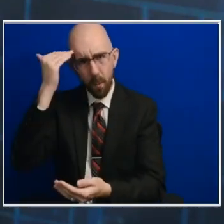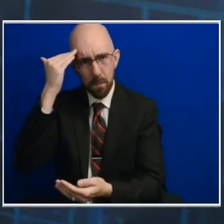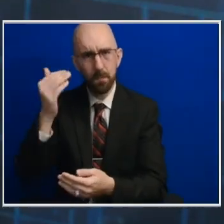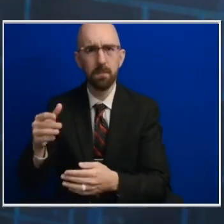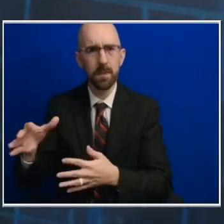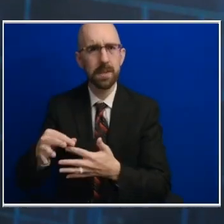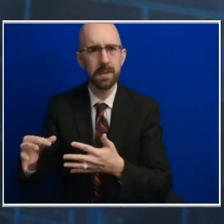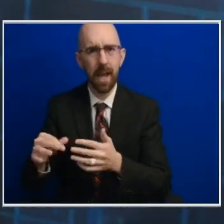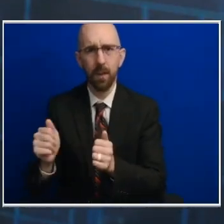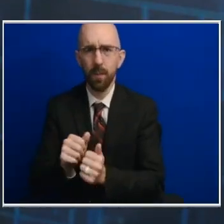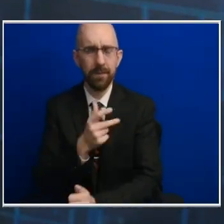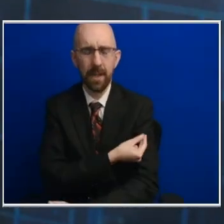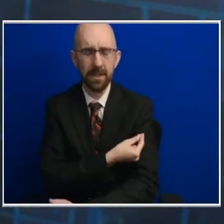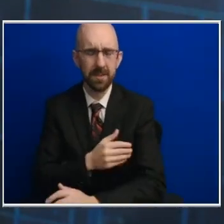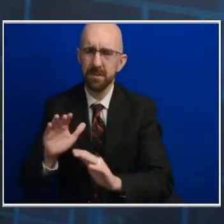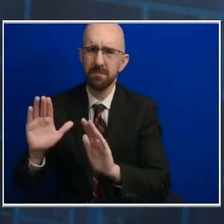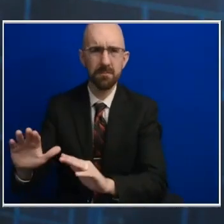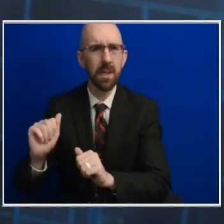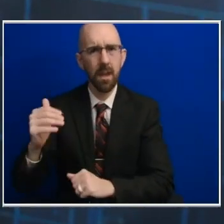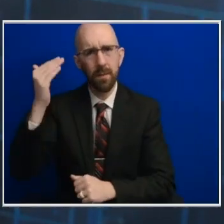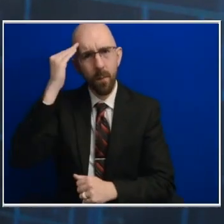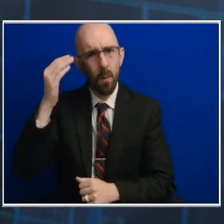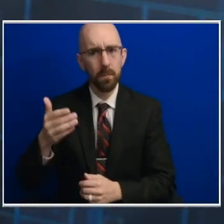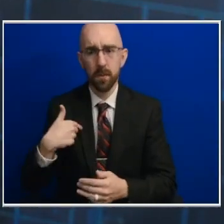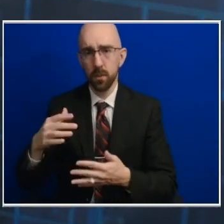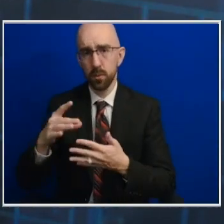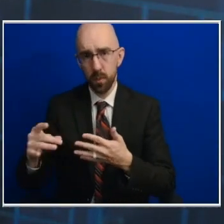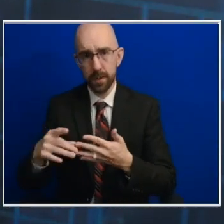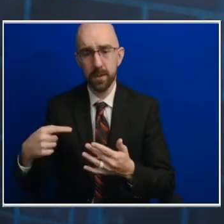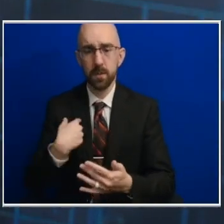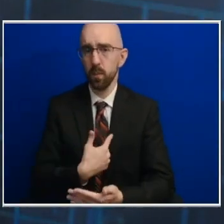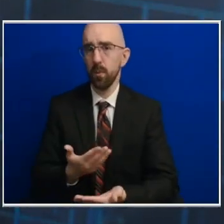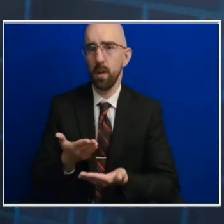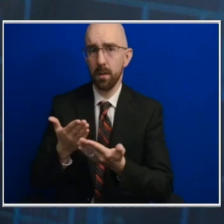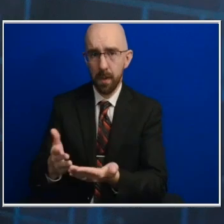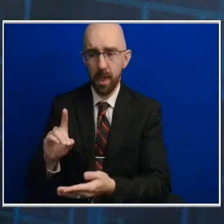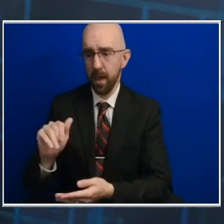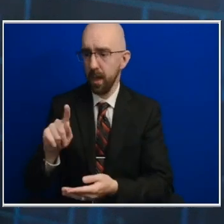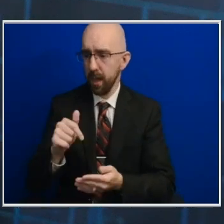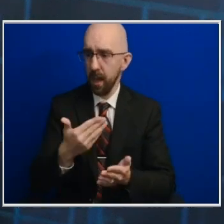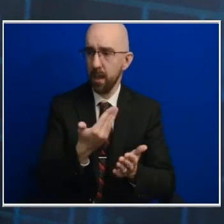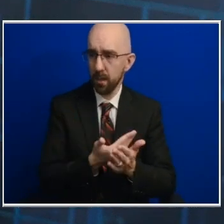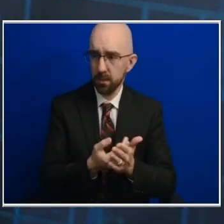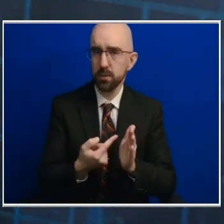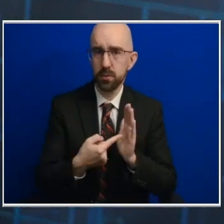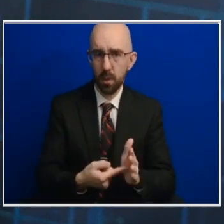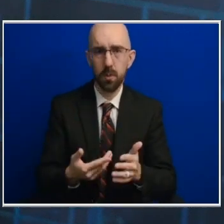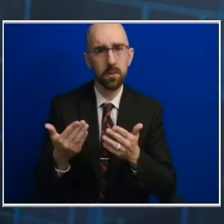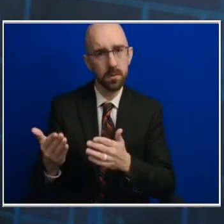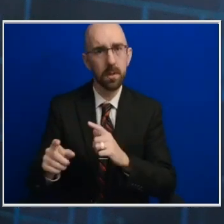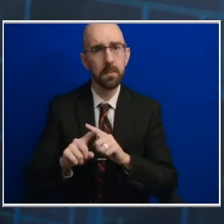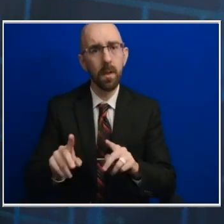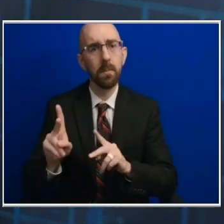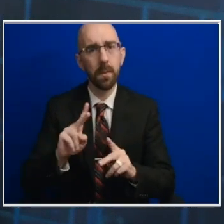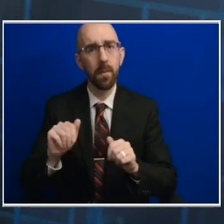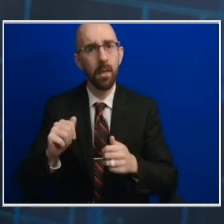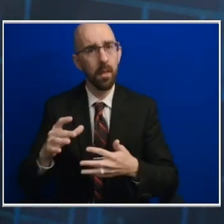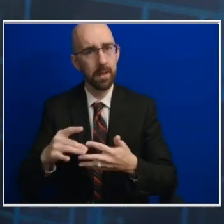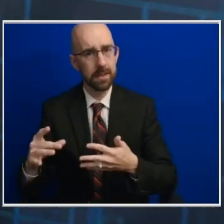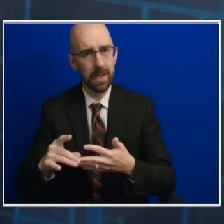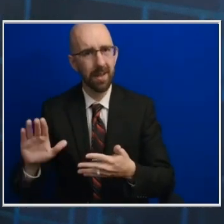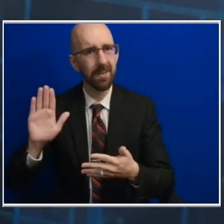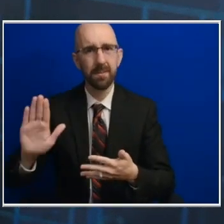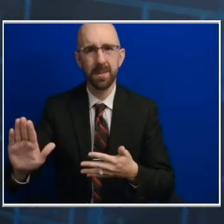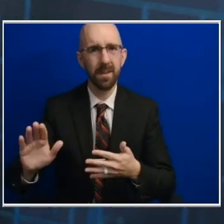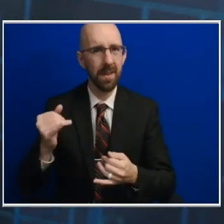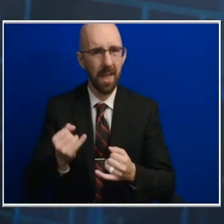vaccination, you know, people can be informed. Here are the choices. Here's what we recommend. Here's what the data shows. But then people can make those choices. But at the end of the day,